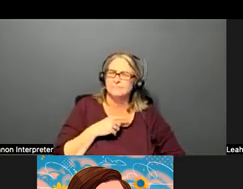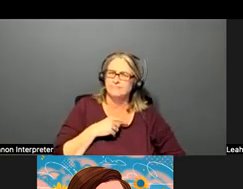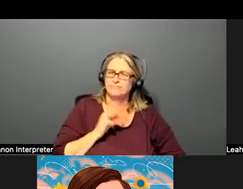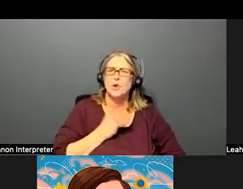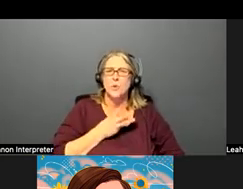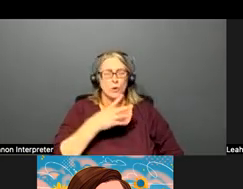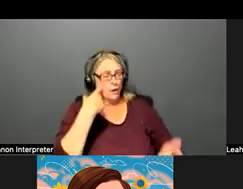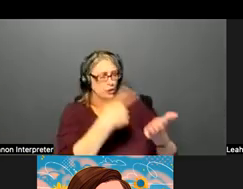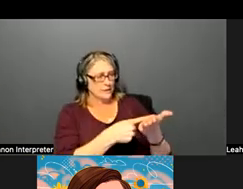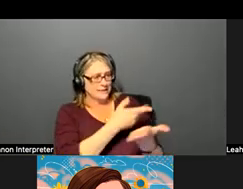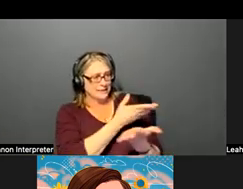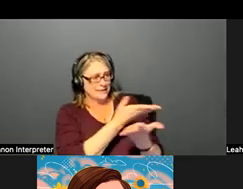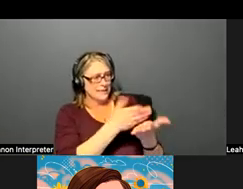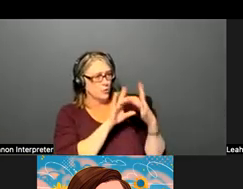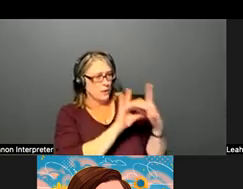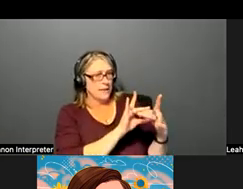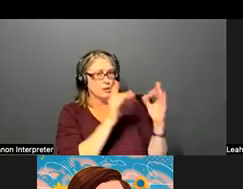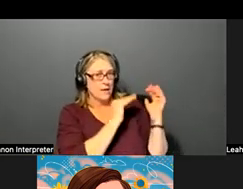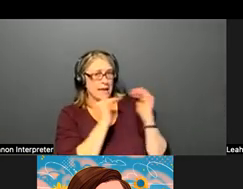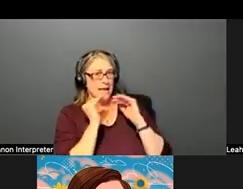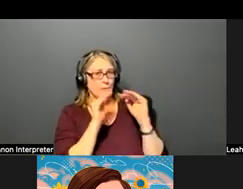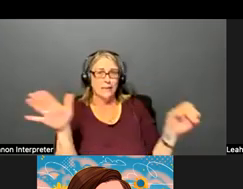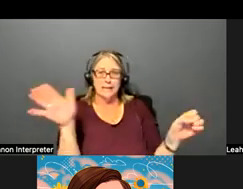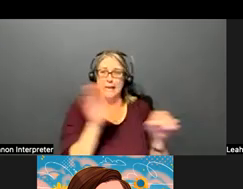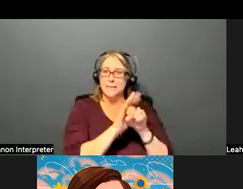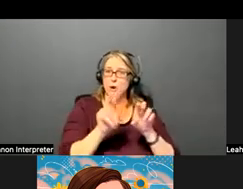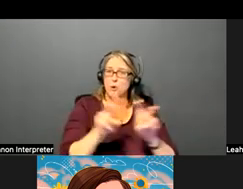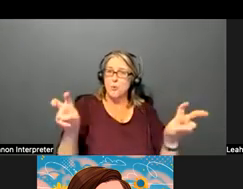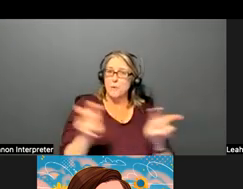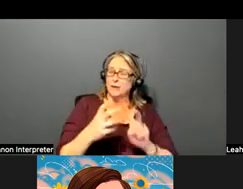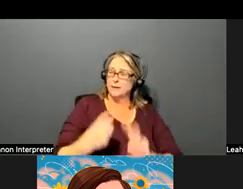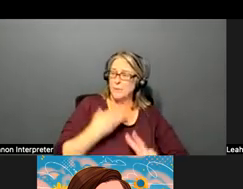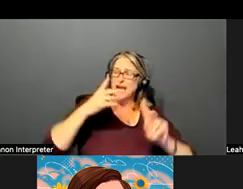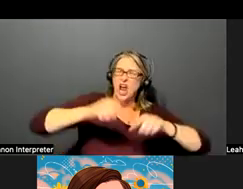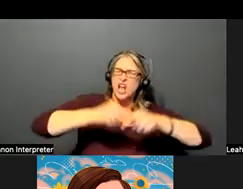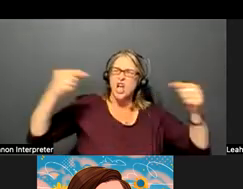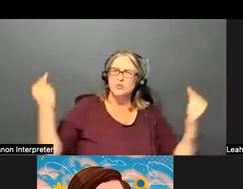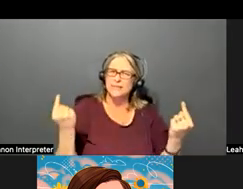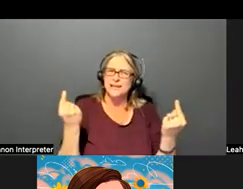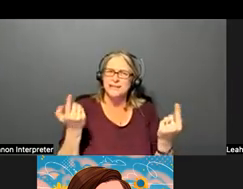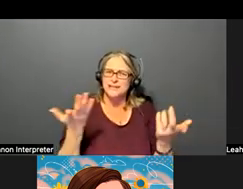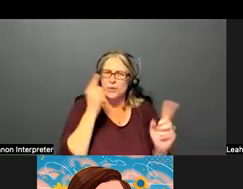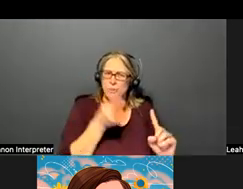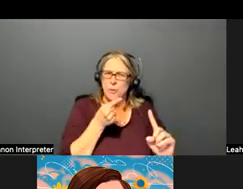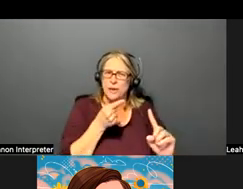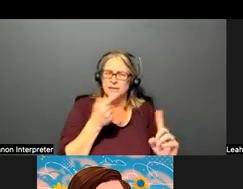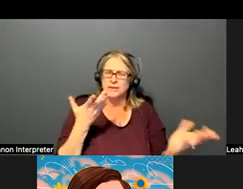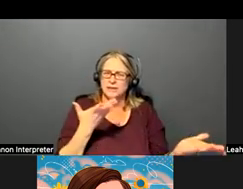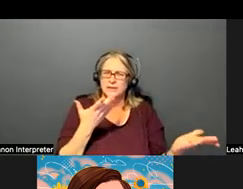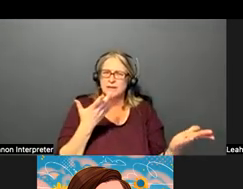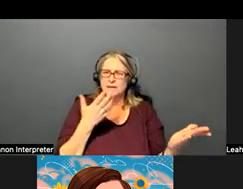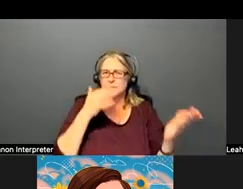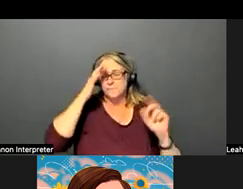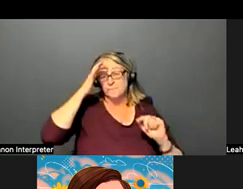these things related to equity and the whole panel is white, that doesn't that kind of contradict the purpose of the panel? And so I think